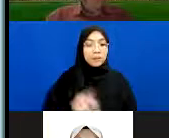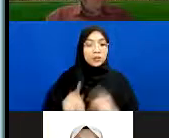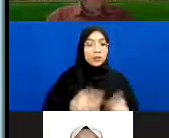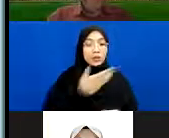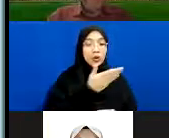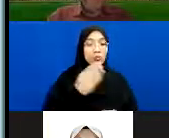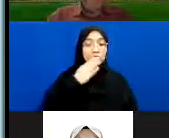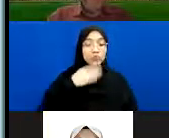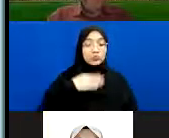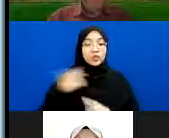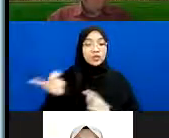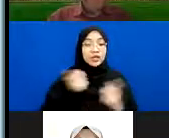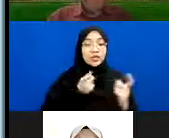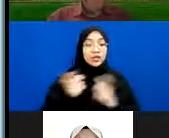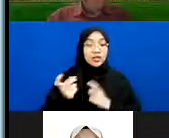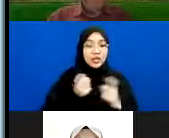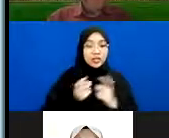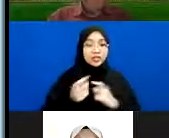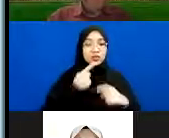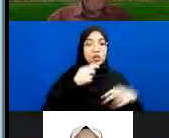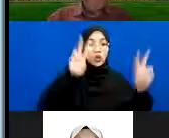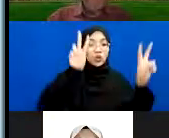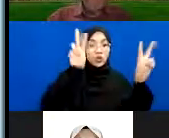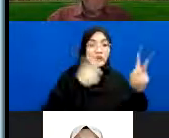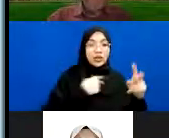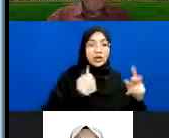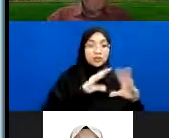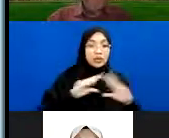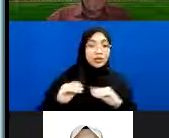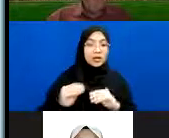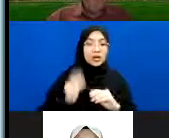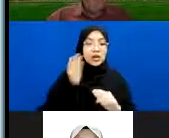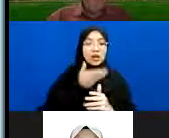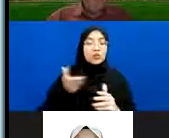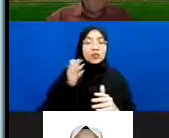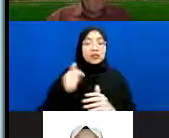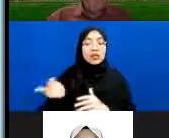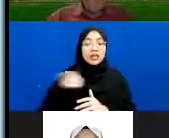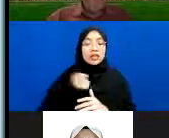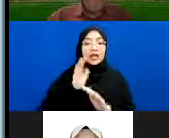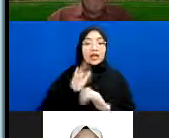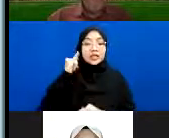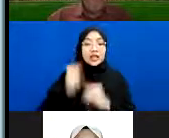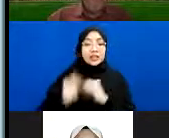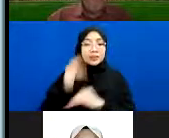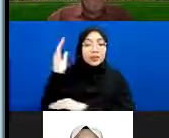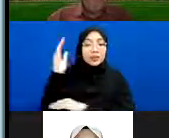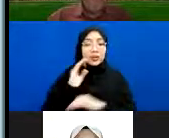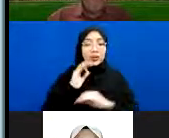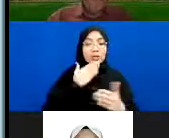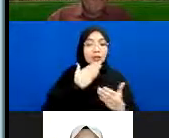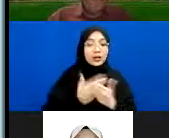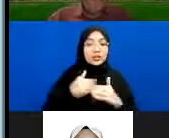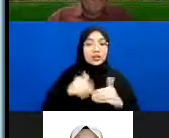If you have any questions regarding our topic, you may ask at the end of the presentation. Thank